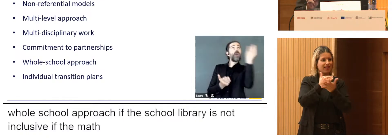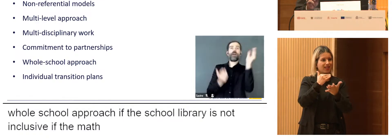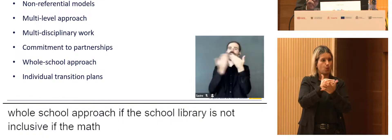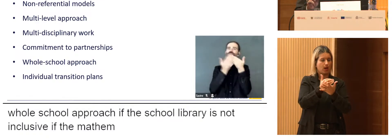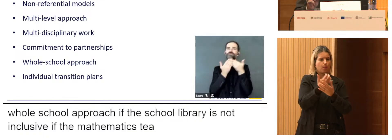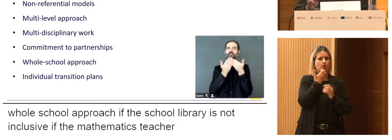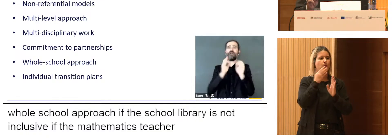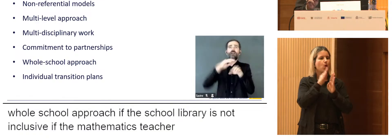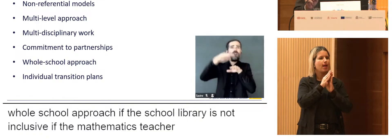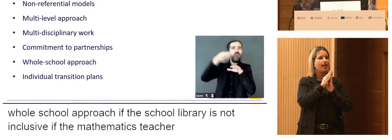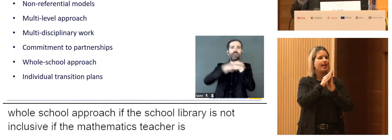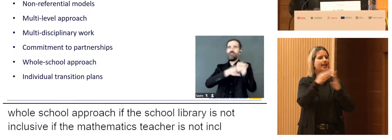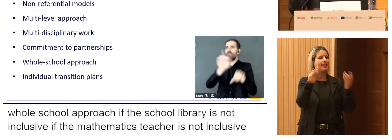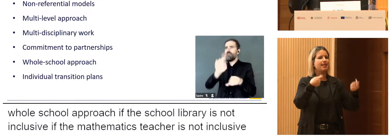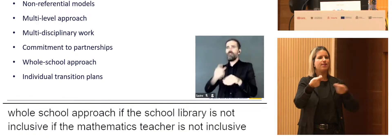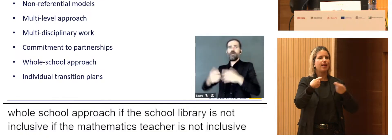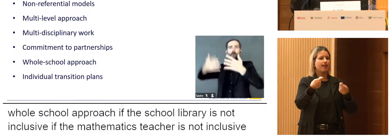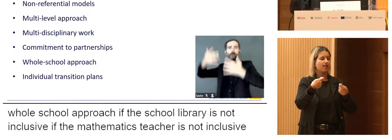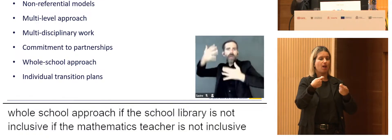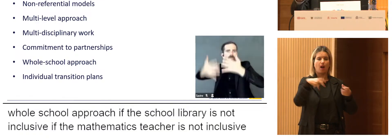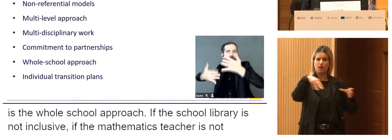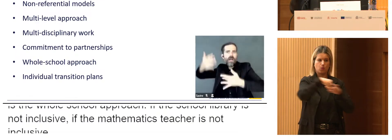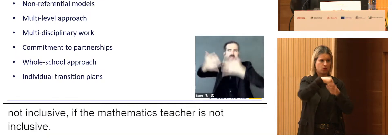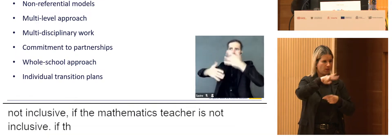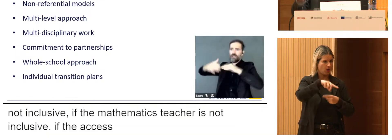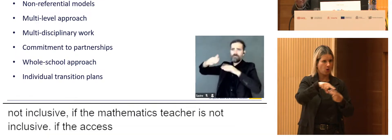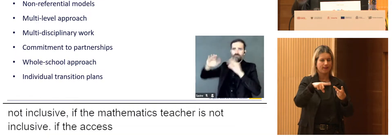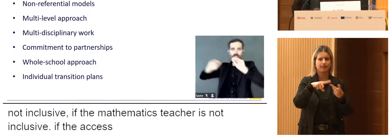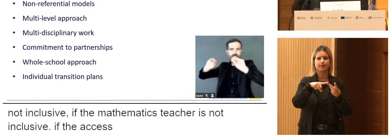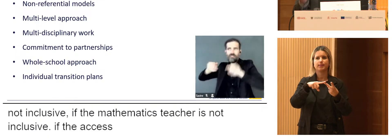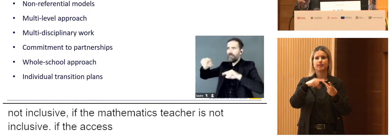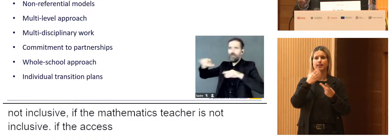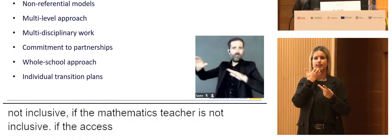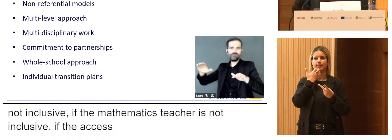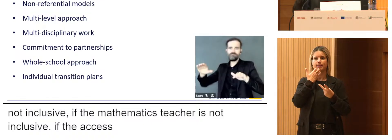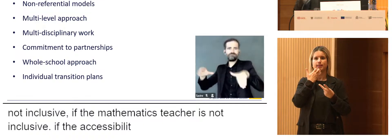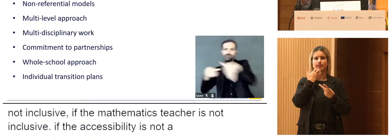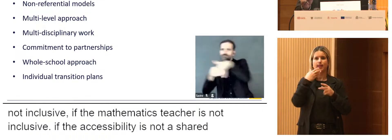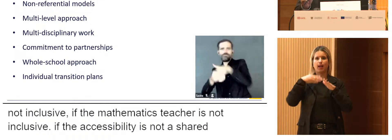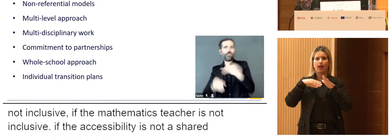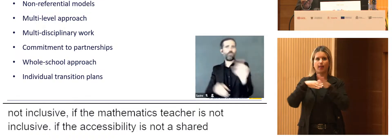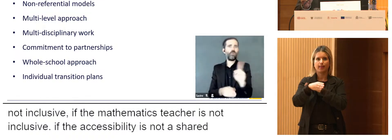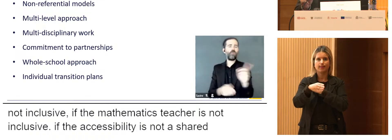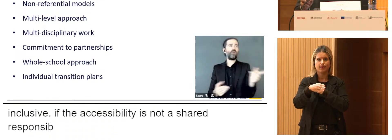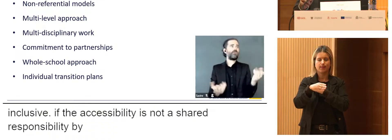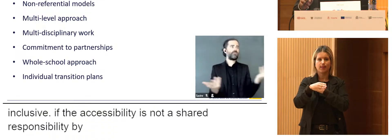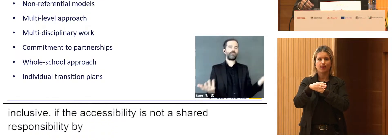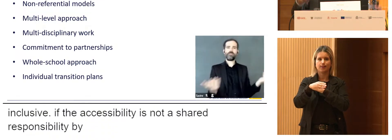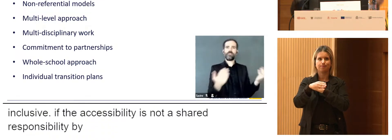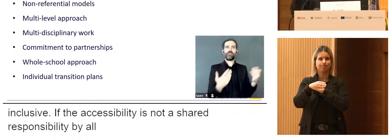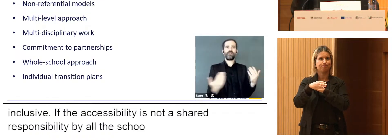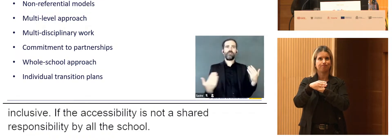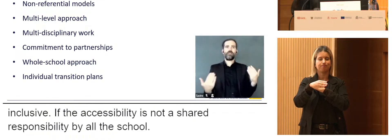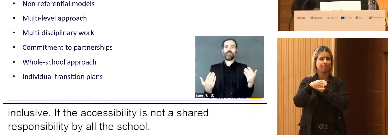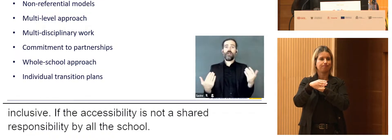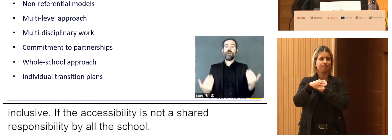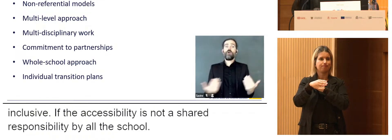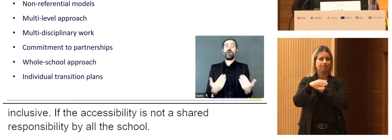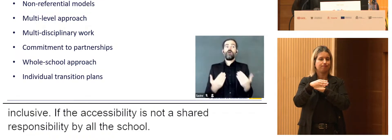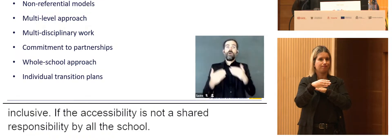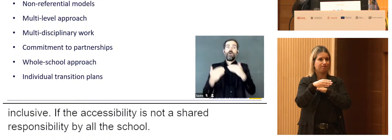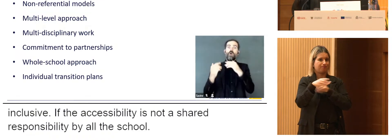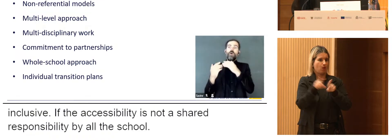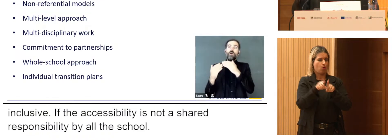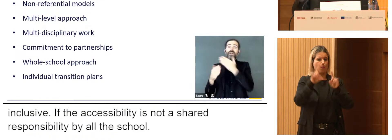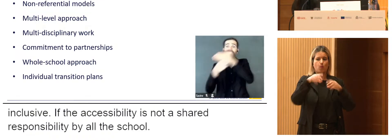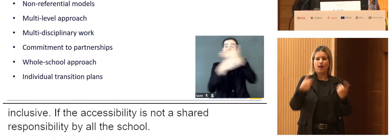is not inclusive, if the accessibility is not a shared responsibility by all the school, more